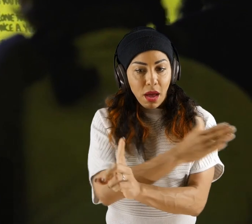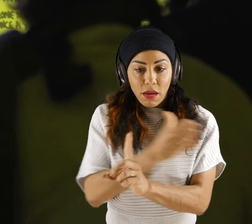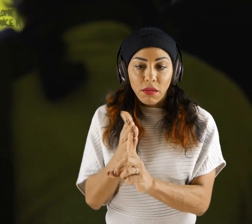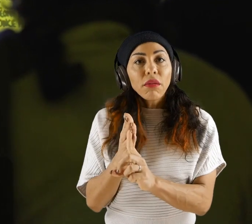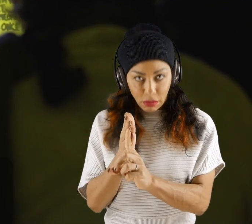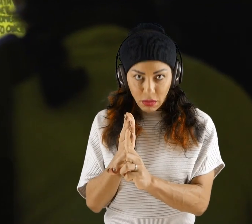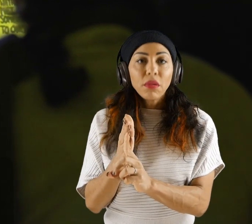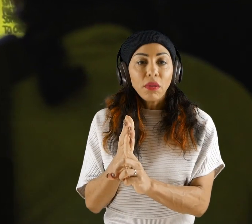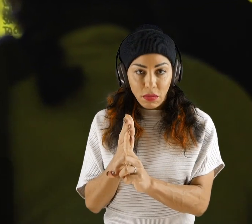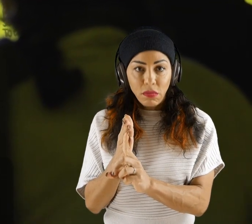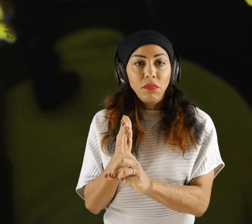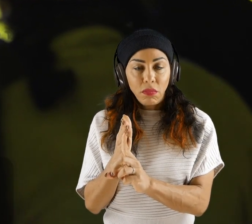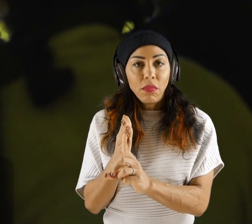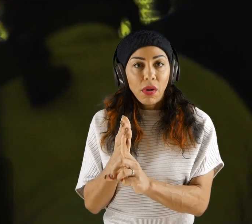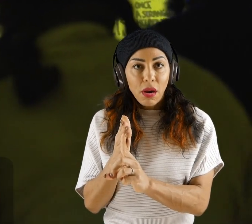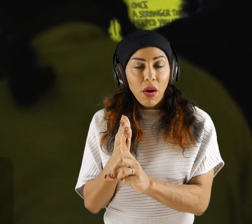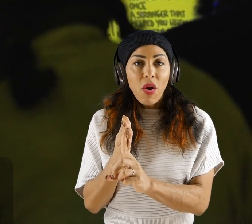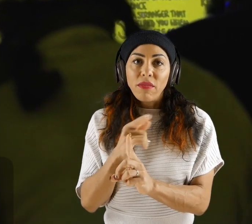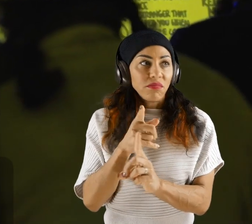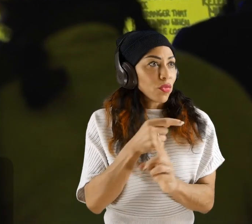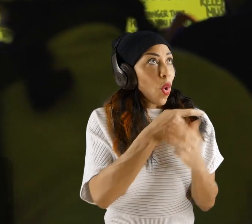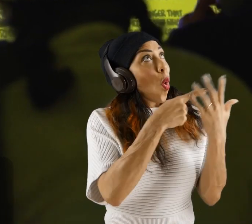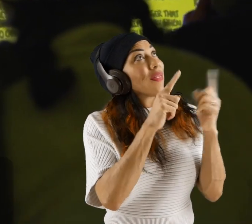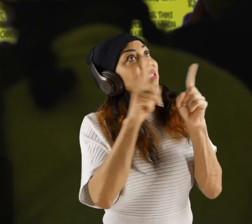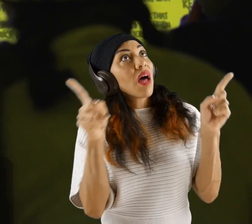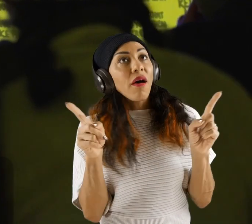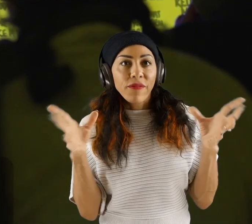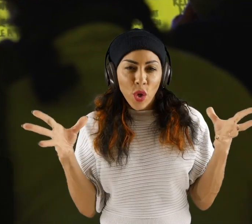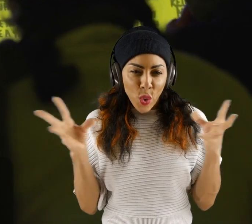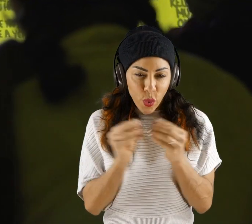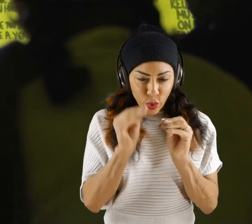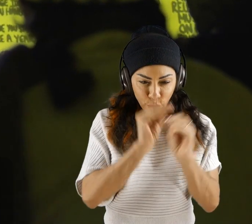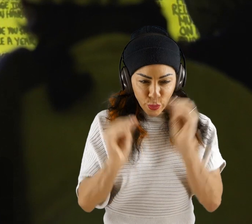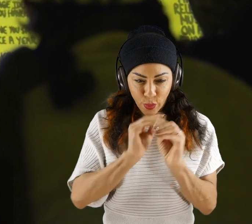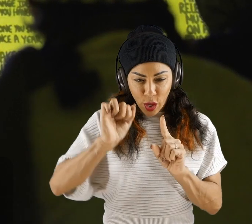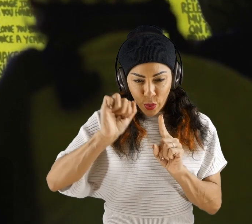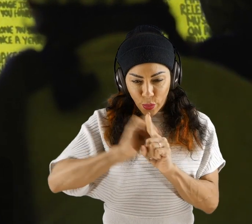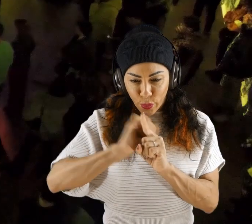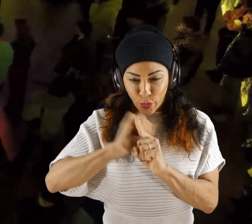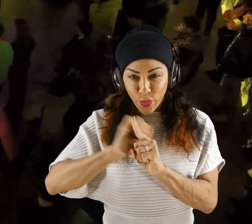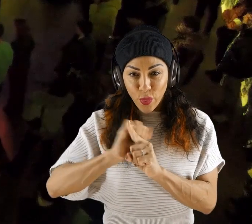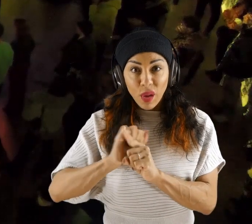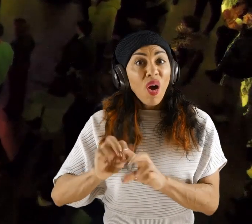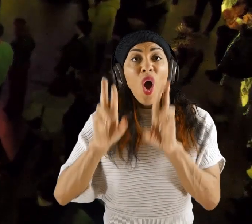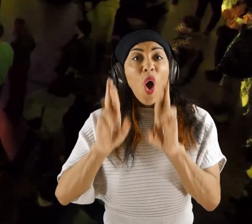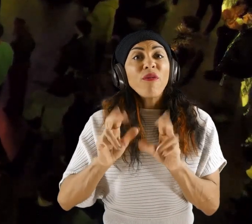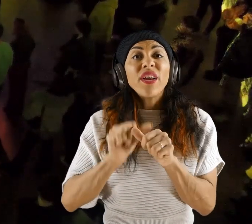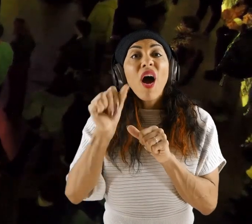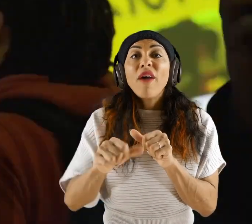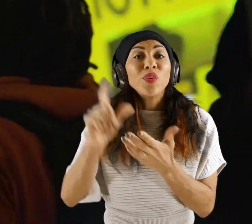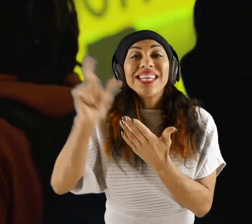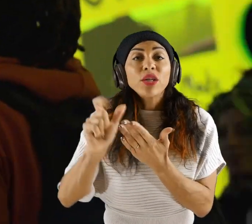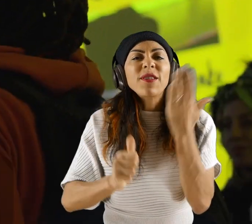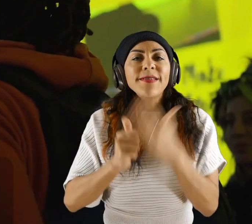all of this stuff together, make it a bit tidier, and then hopefully I'll never use Instagram again. At what point did you know you